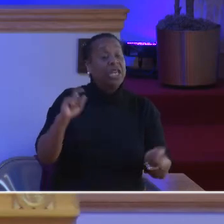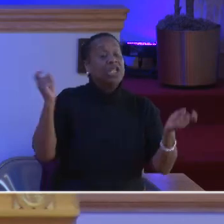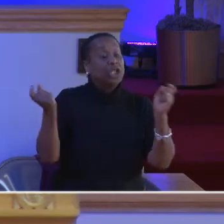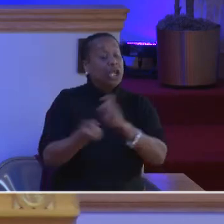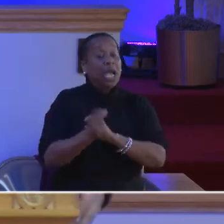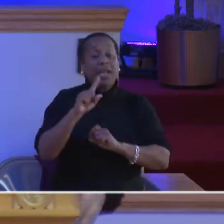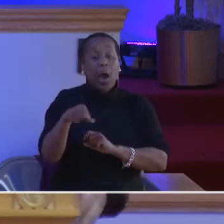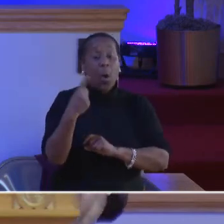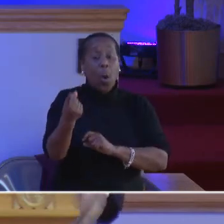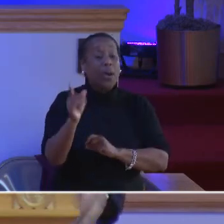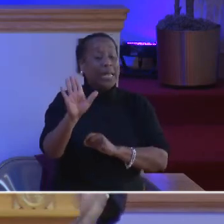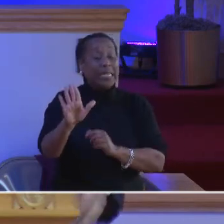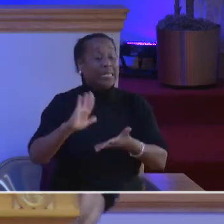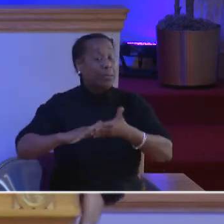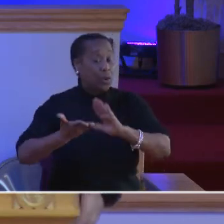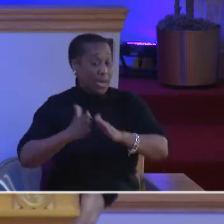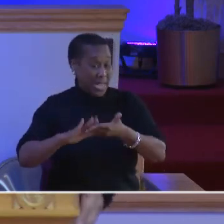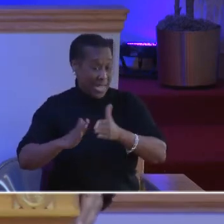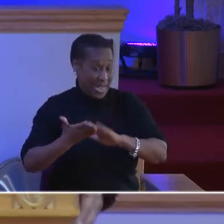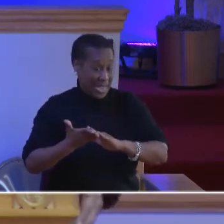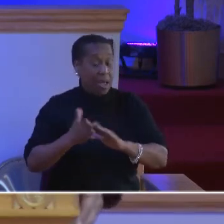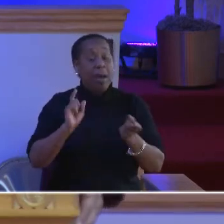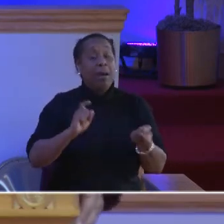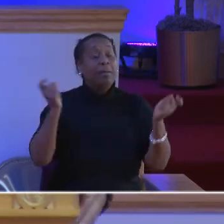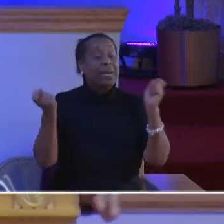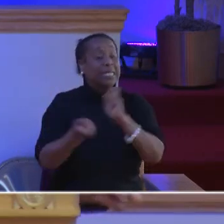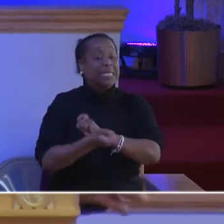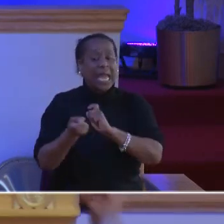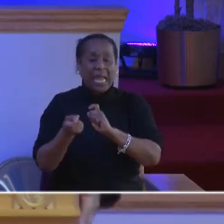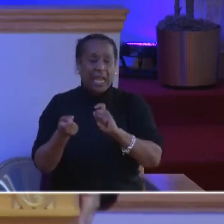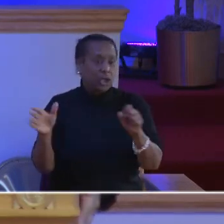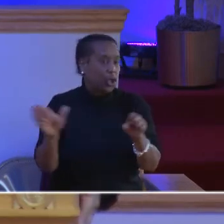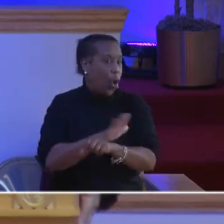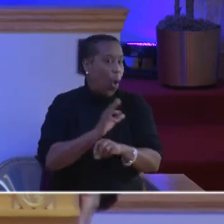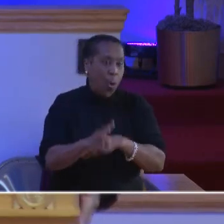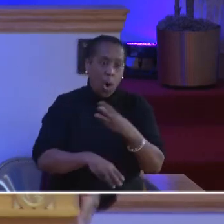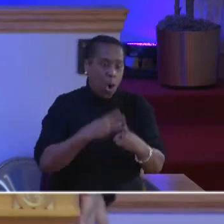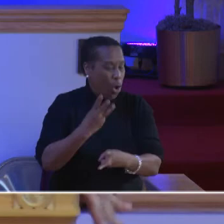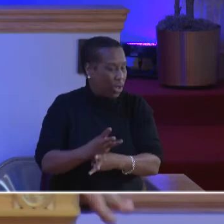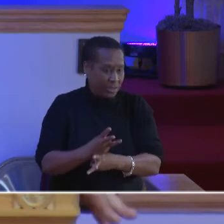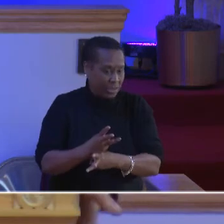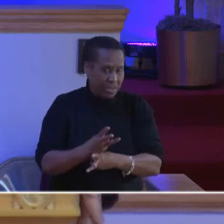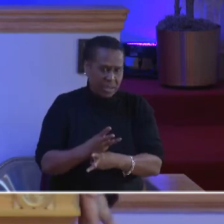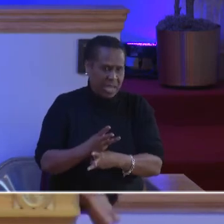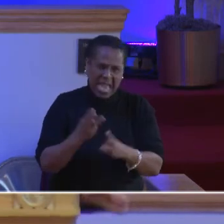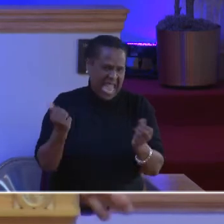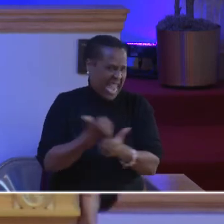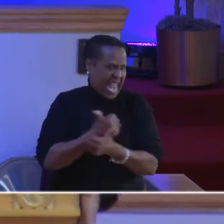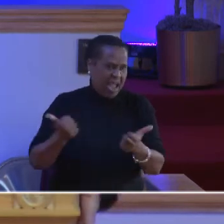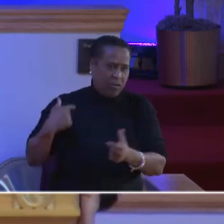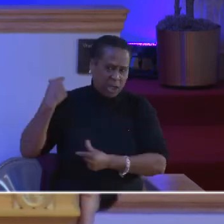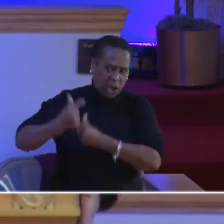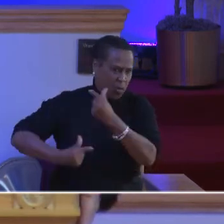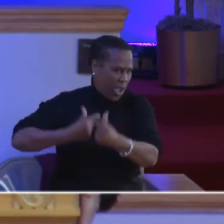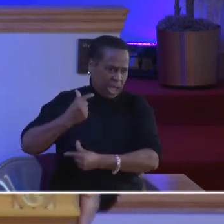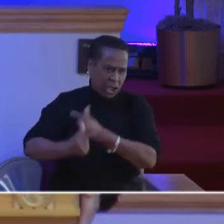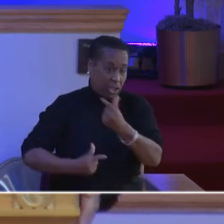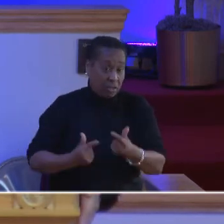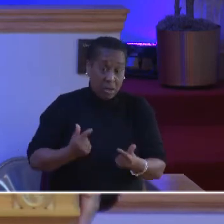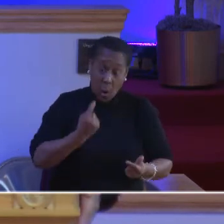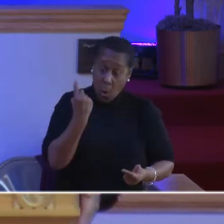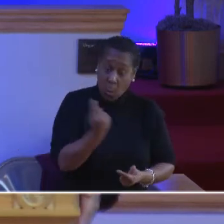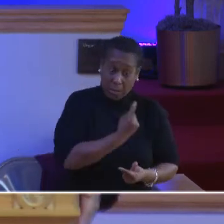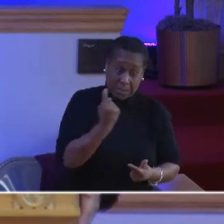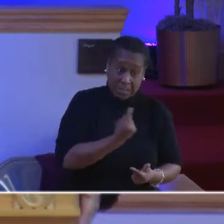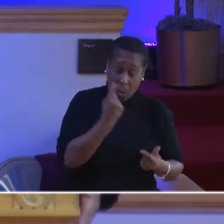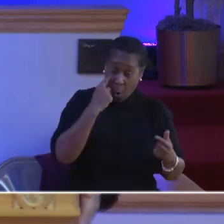not only his community, but changed the whole of the world in every generation. When someone